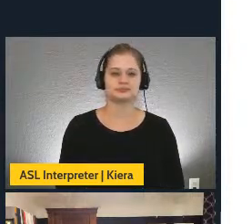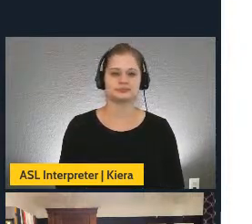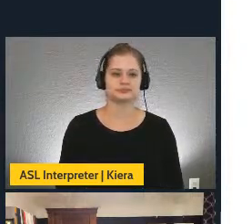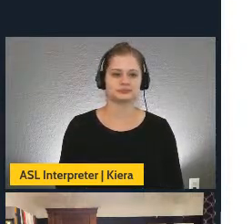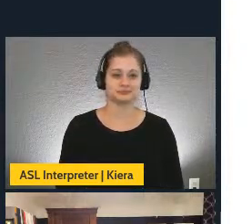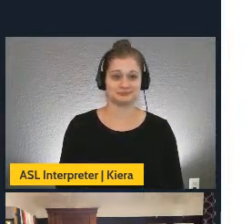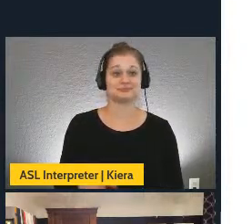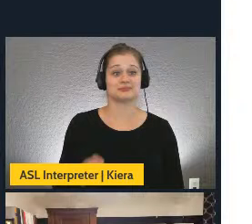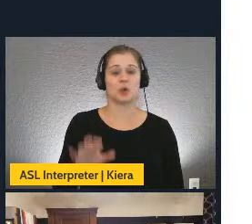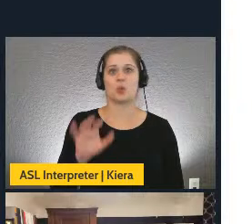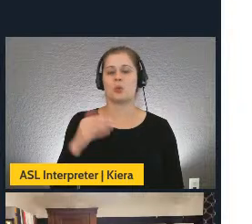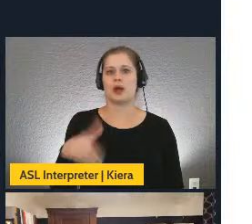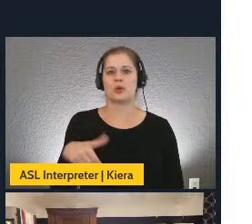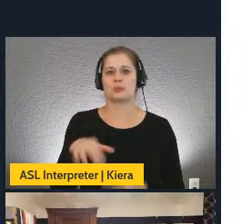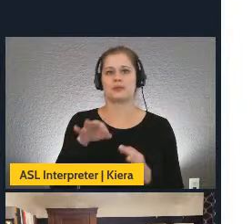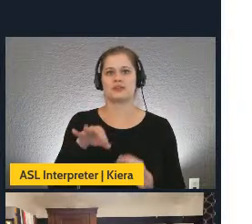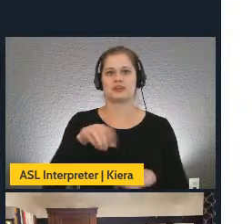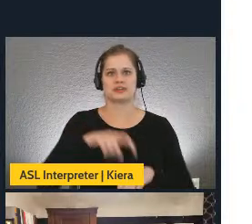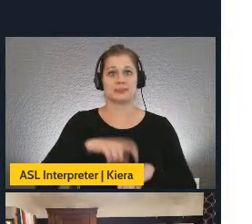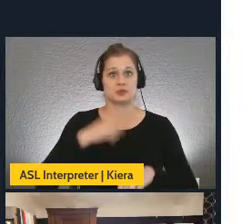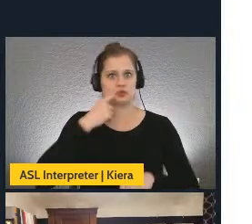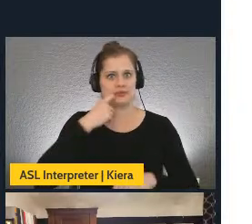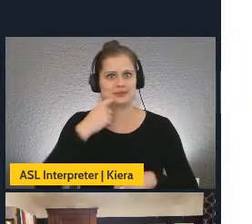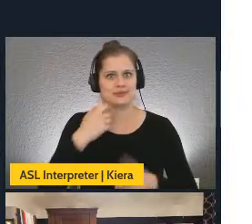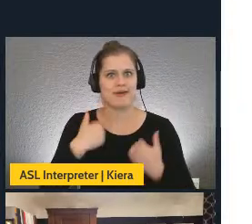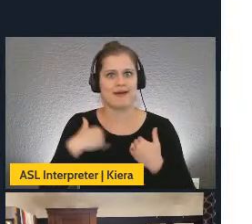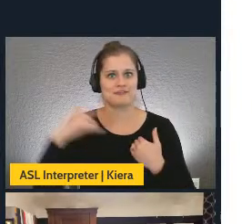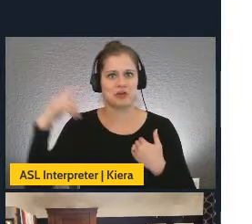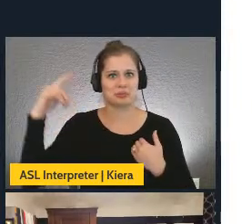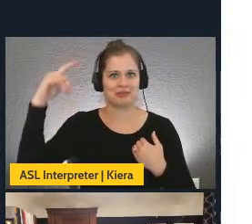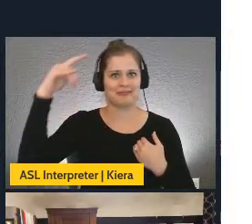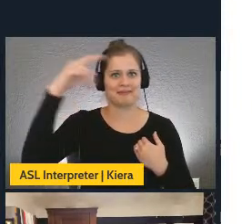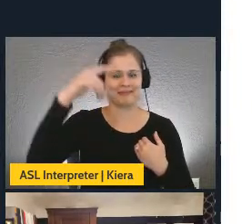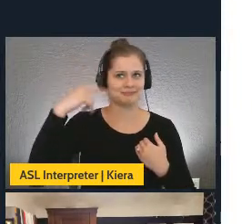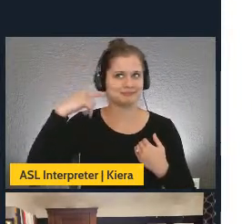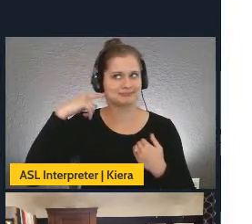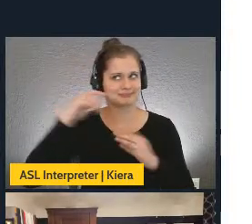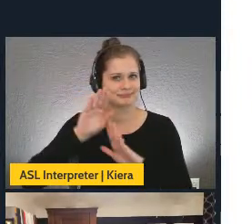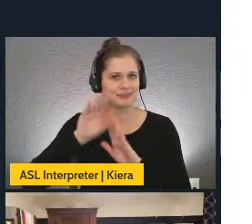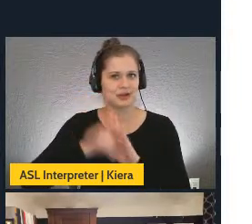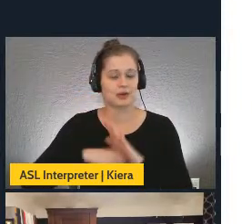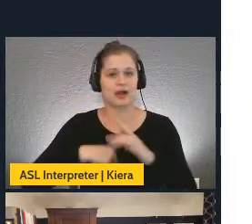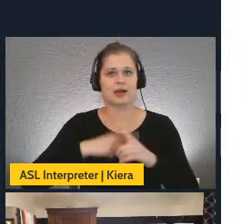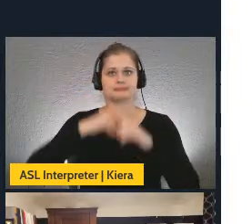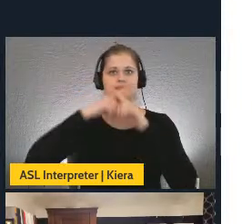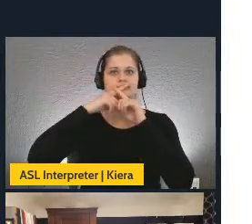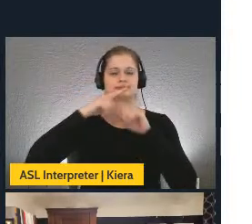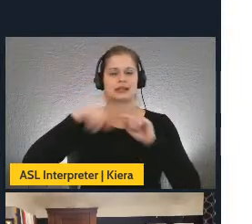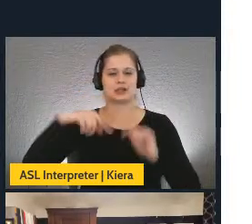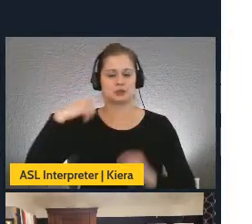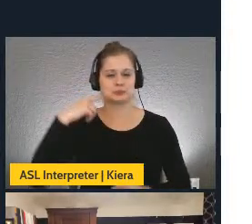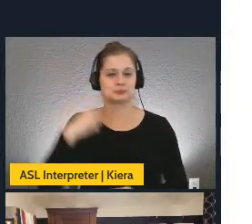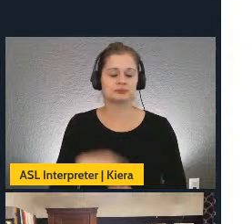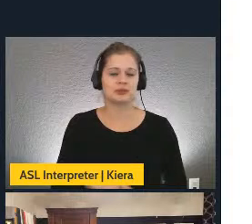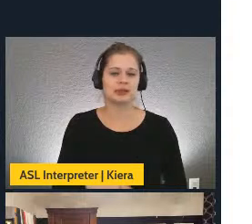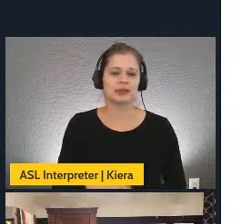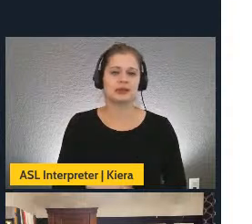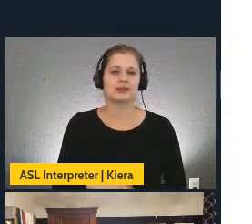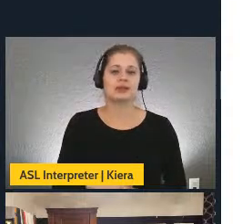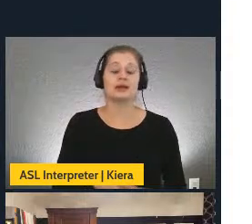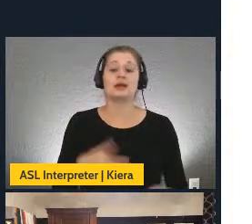That was perfect timing because we just had one. All right, so about us. So I'm on